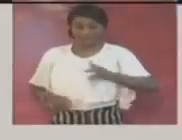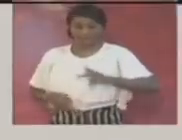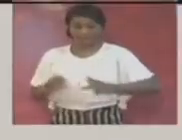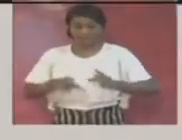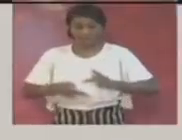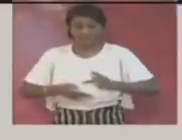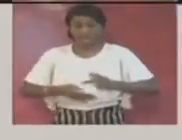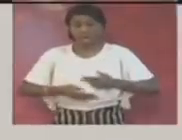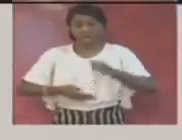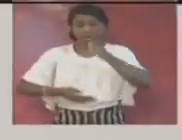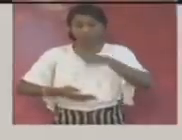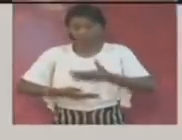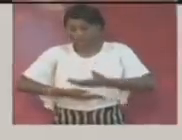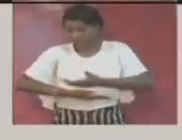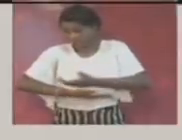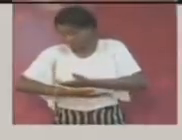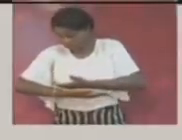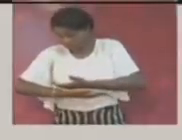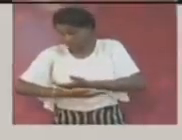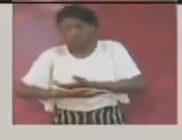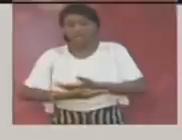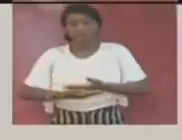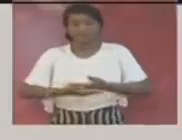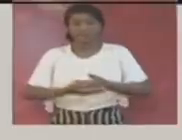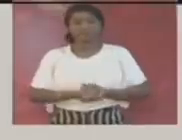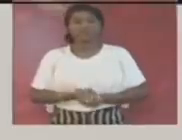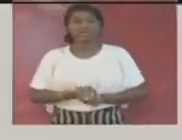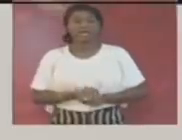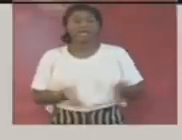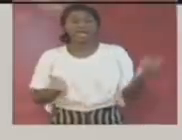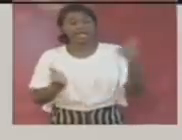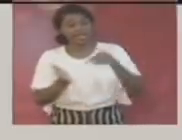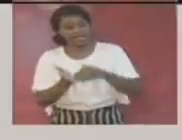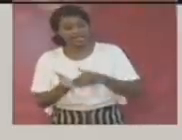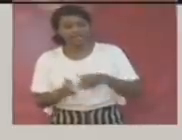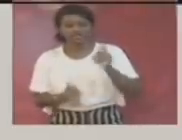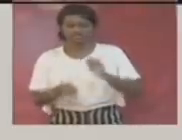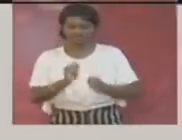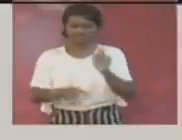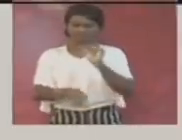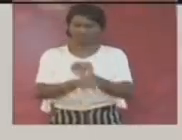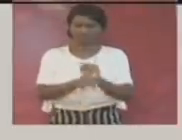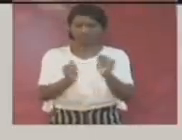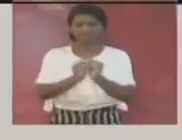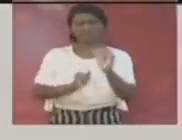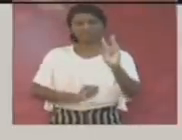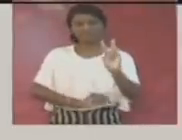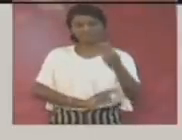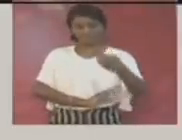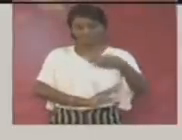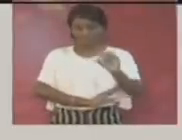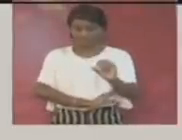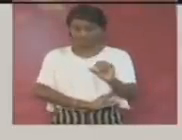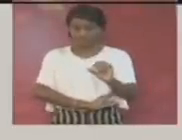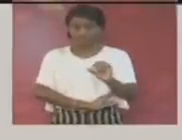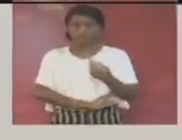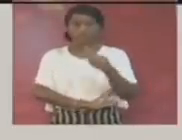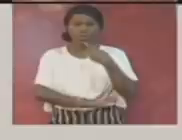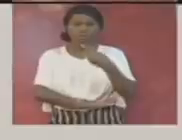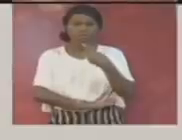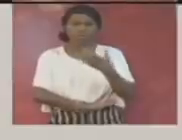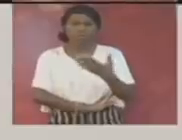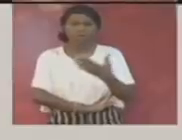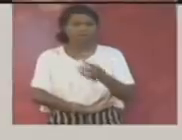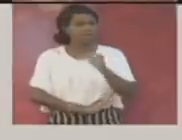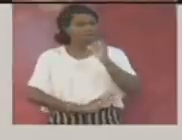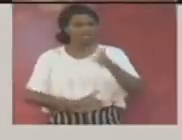breastfeeding women, again, Trinidad and Tobago is aligned to WHO at this point, and they are advising that it